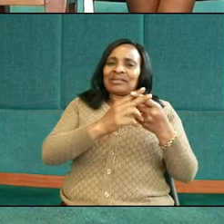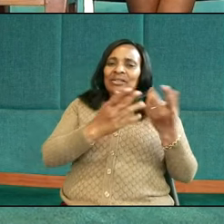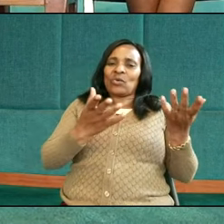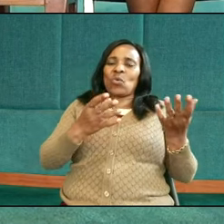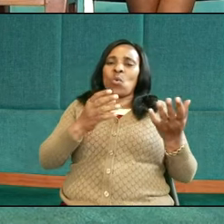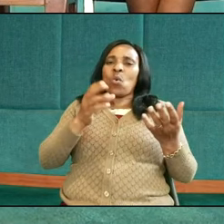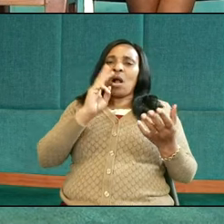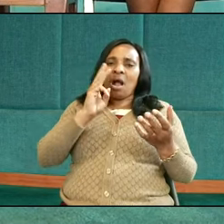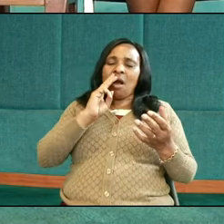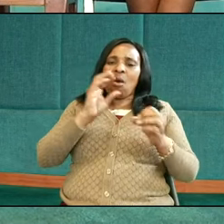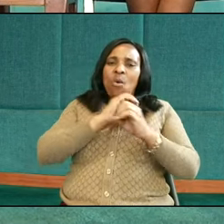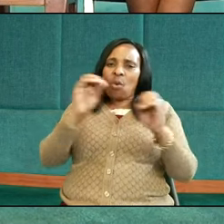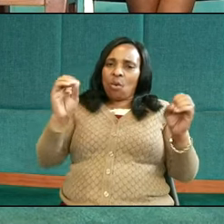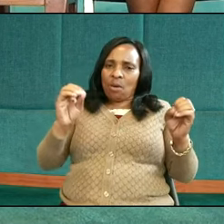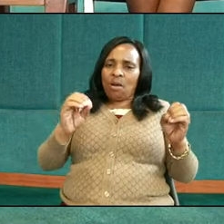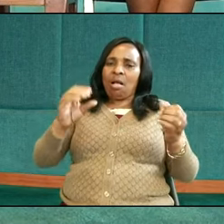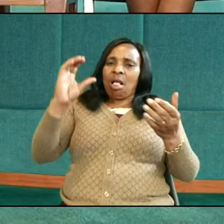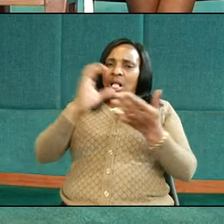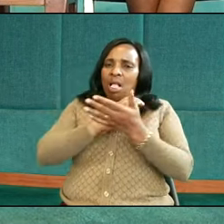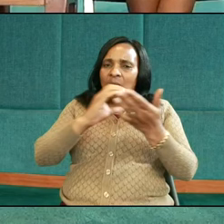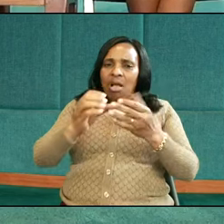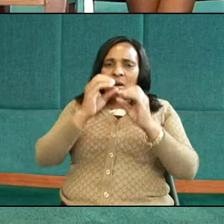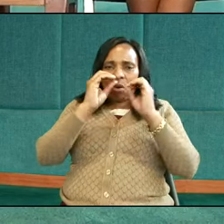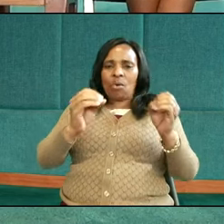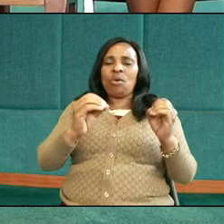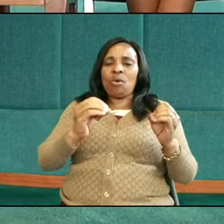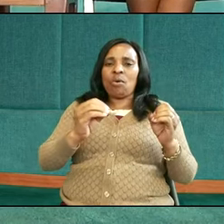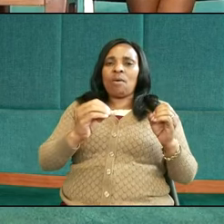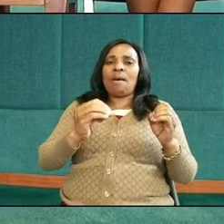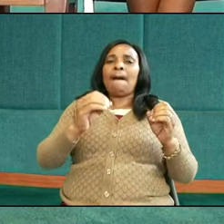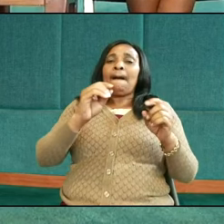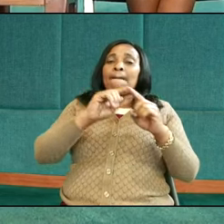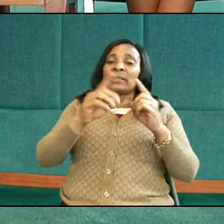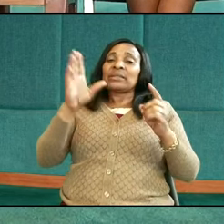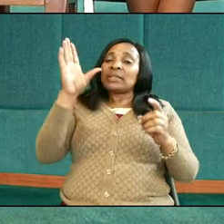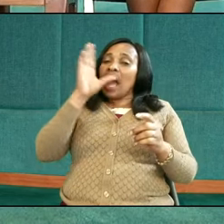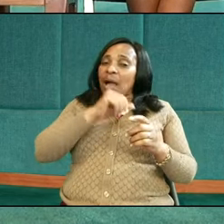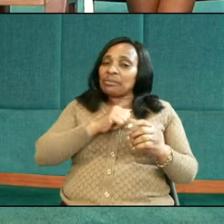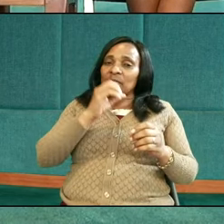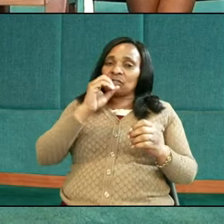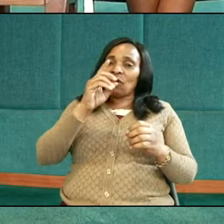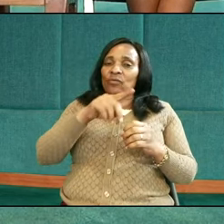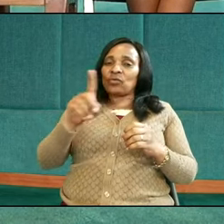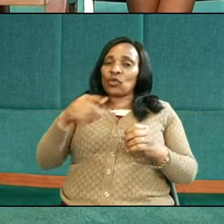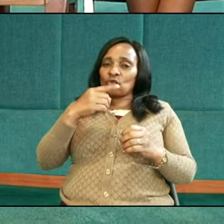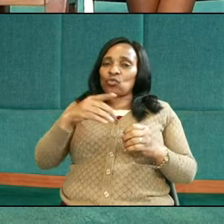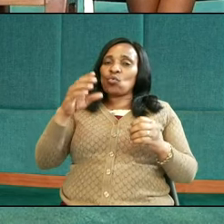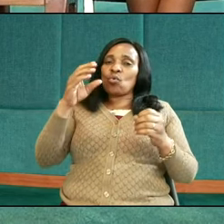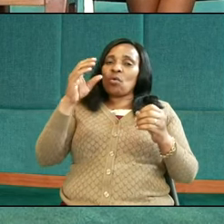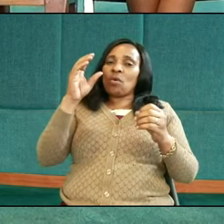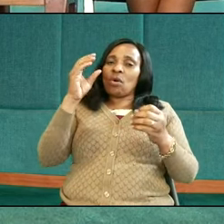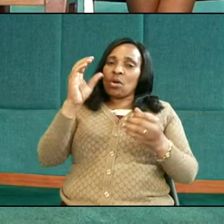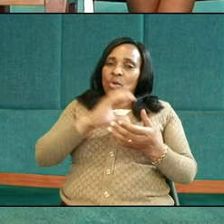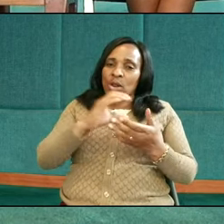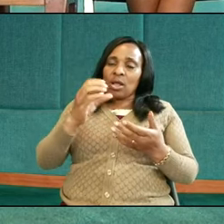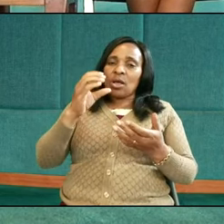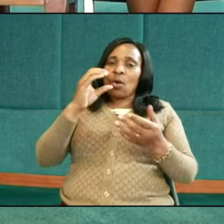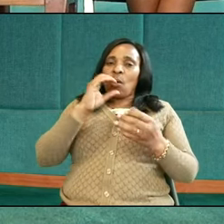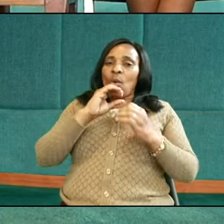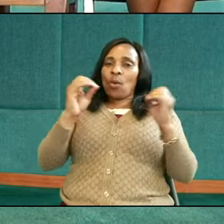There were two camps of sorts. So I was with the ones who weren't drinking. Yeah. But in the absence of those who aren't drinking, I